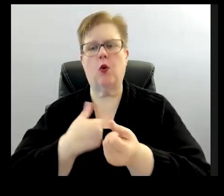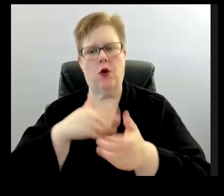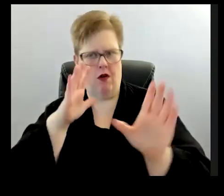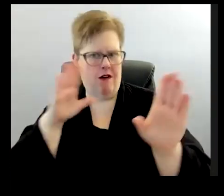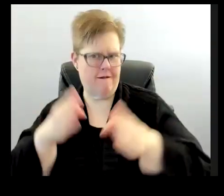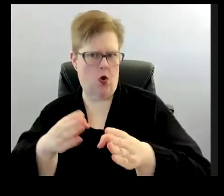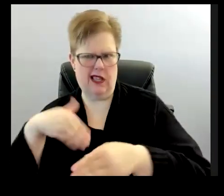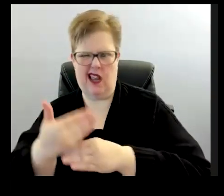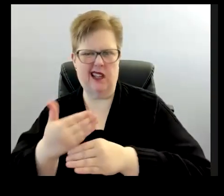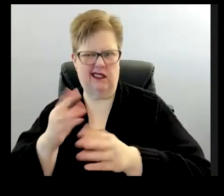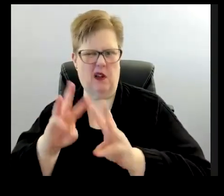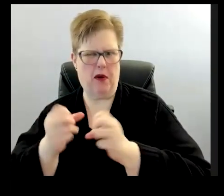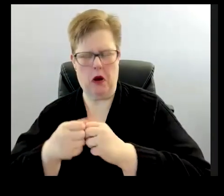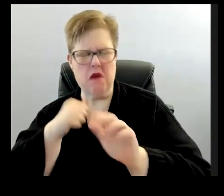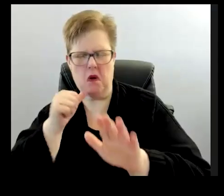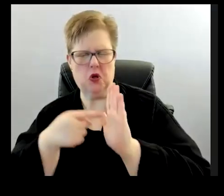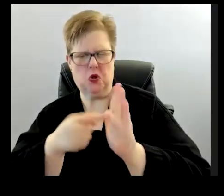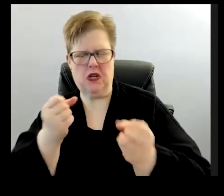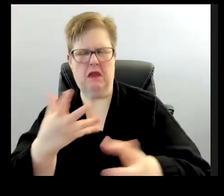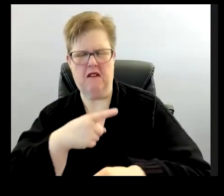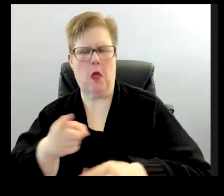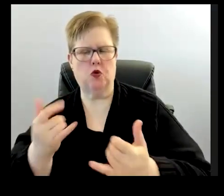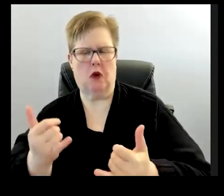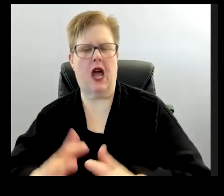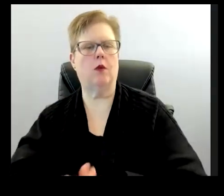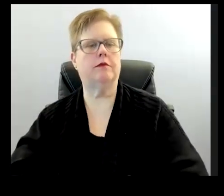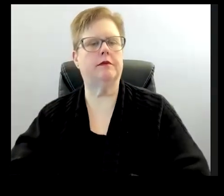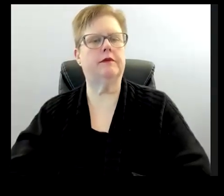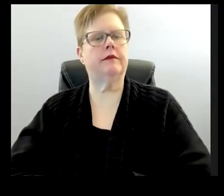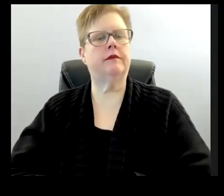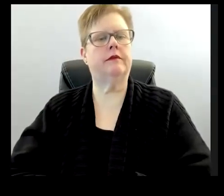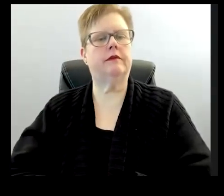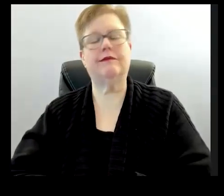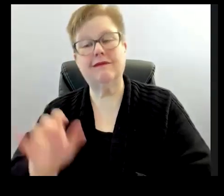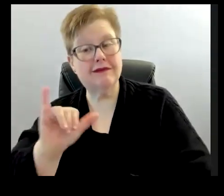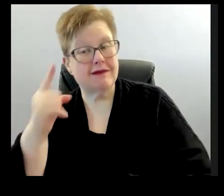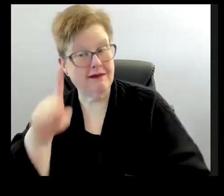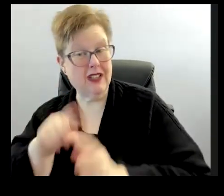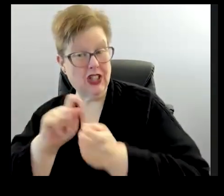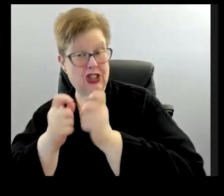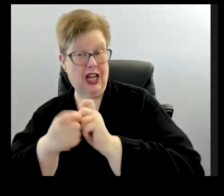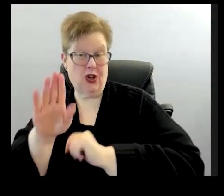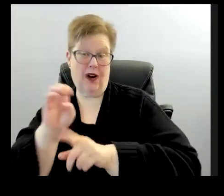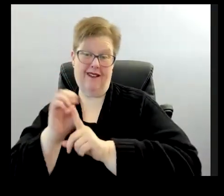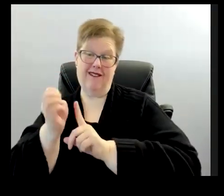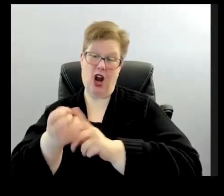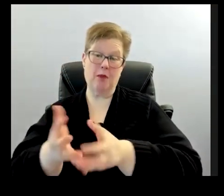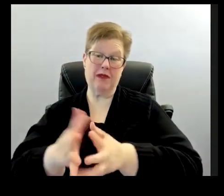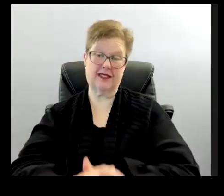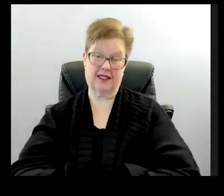in the next webinar, so I'm not going to show you as many of those right now. But also think about changes to your